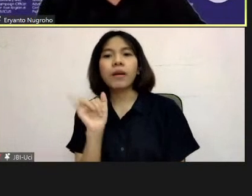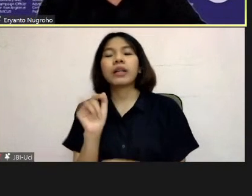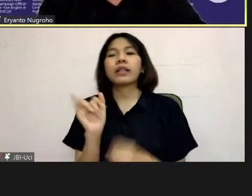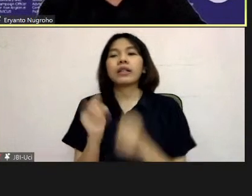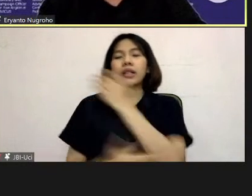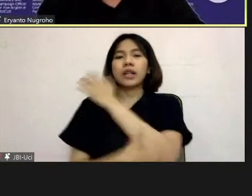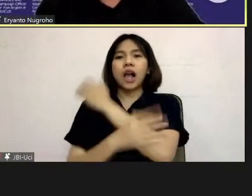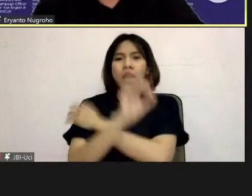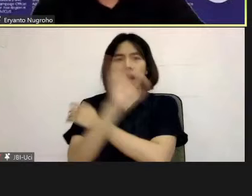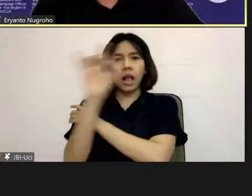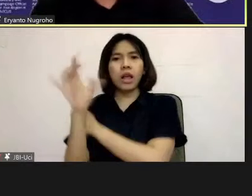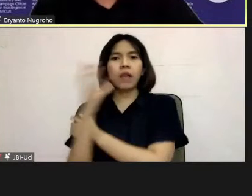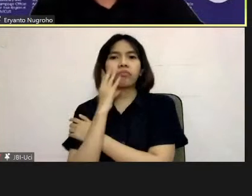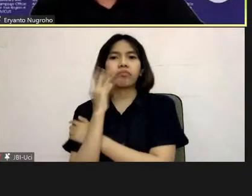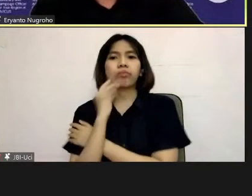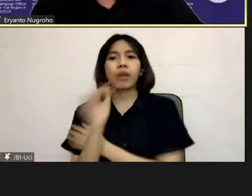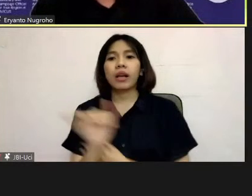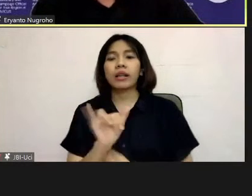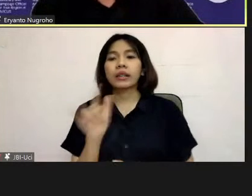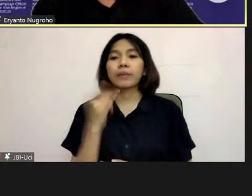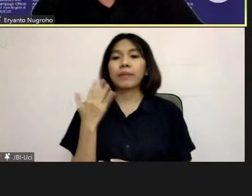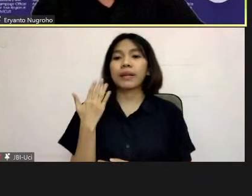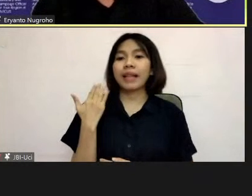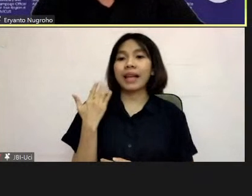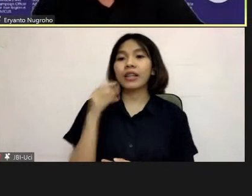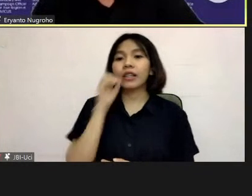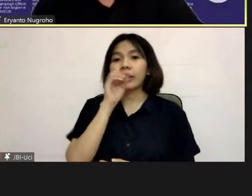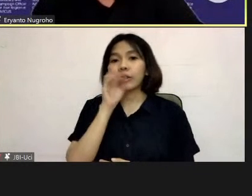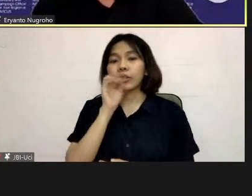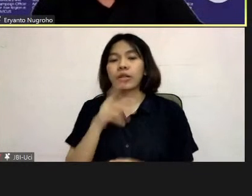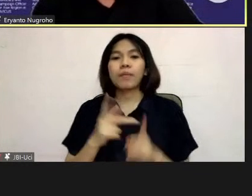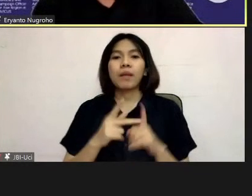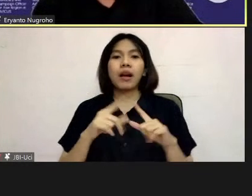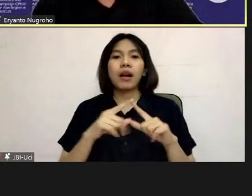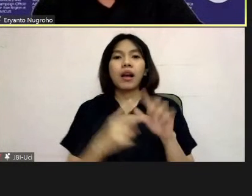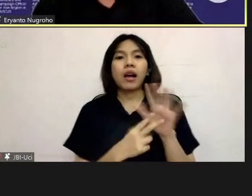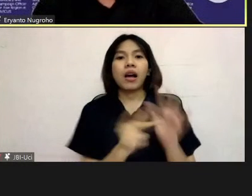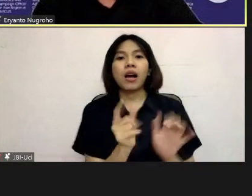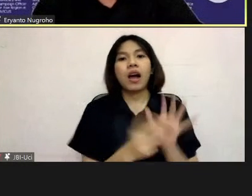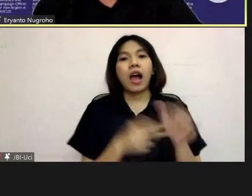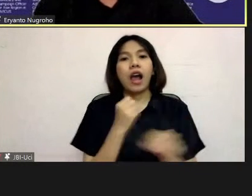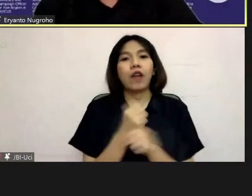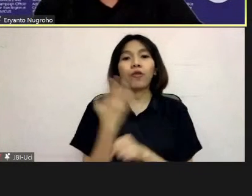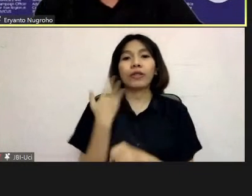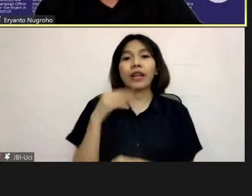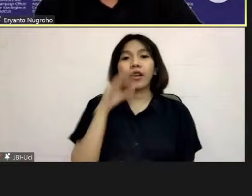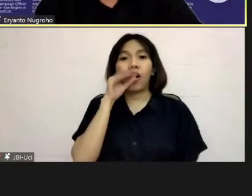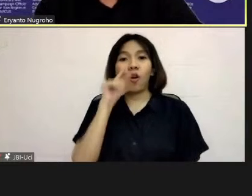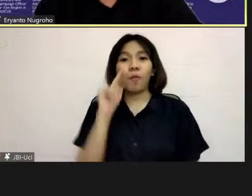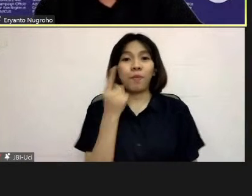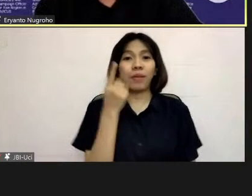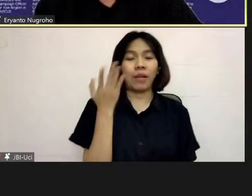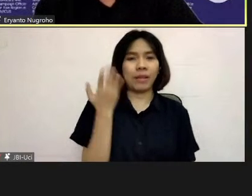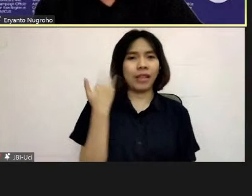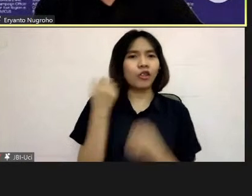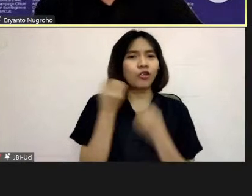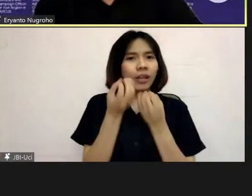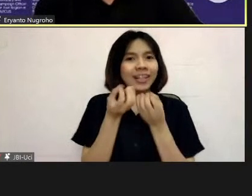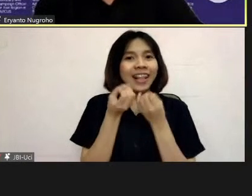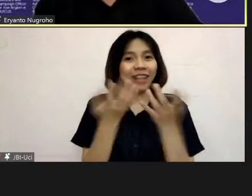countries, also mentioned by Mas Hanung, the first speaker. So these